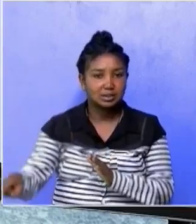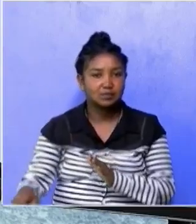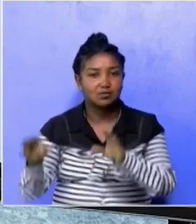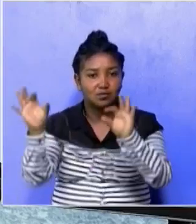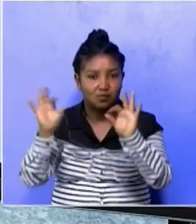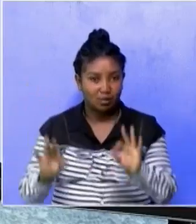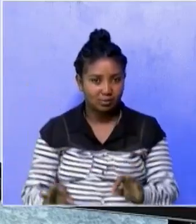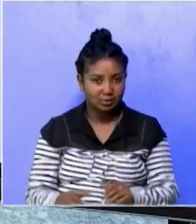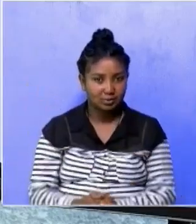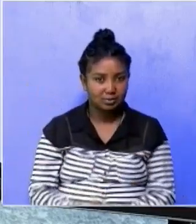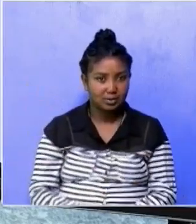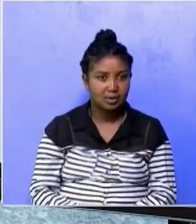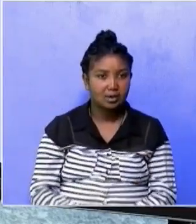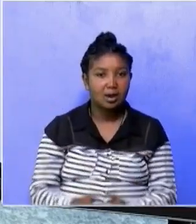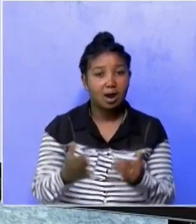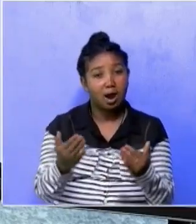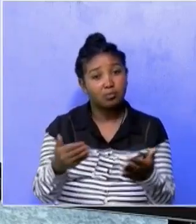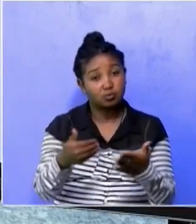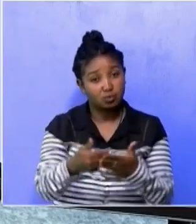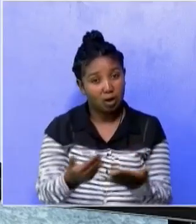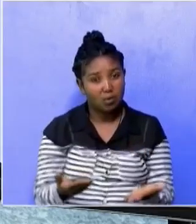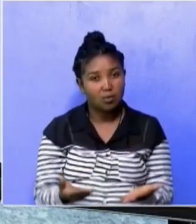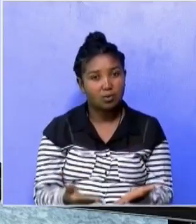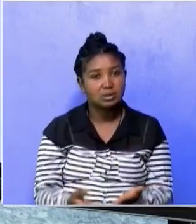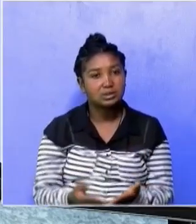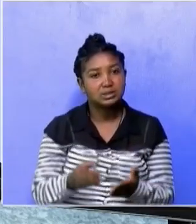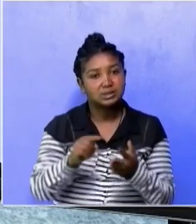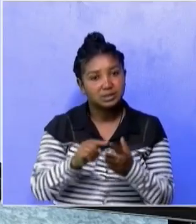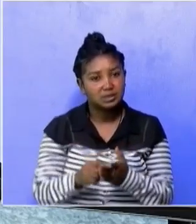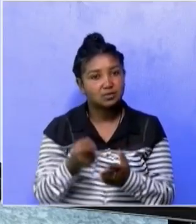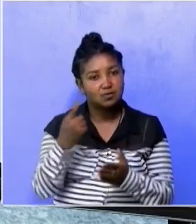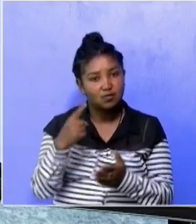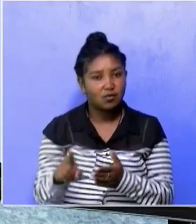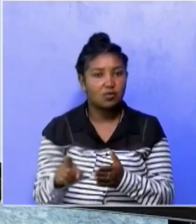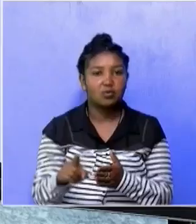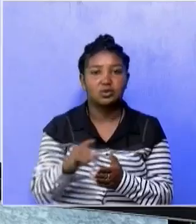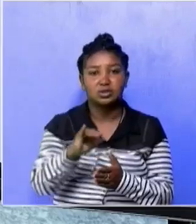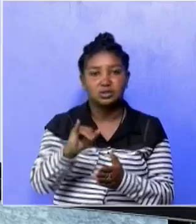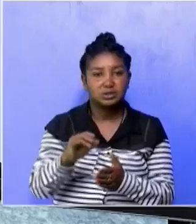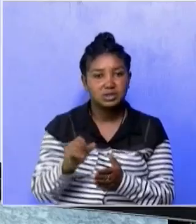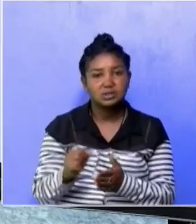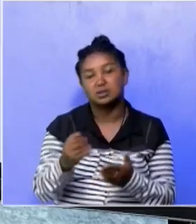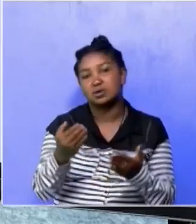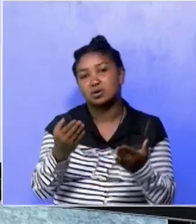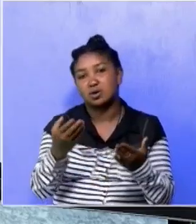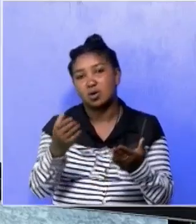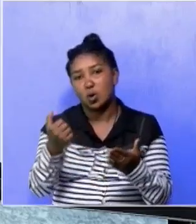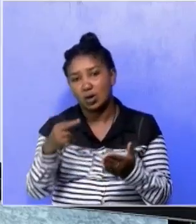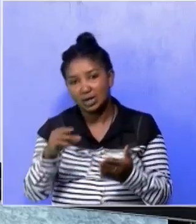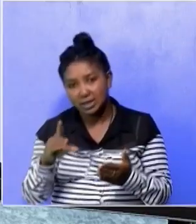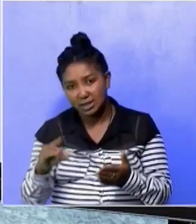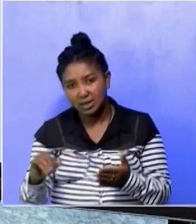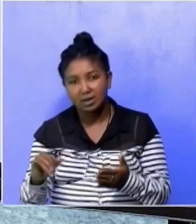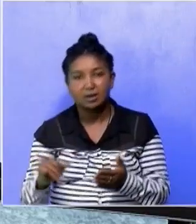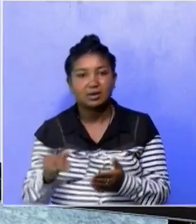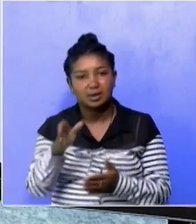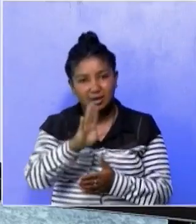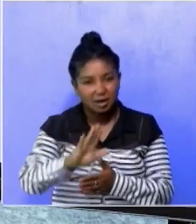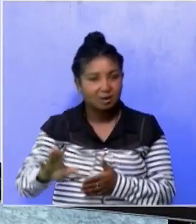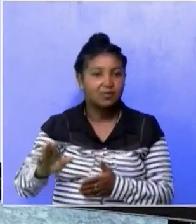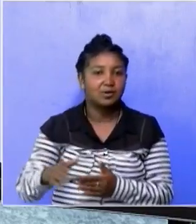forms. Up to now, so far, since, for, just, already, yet, ever,